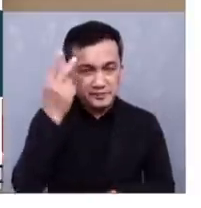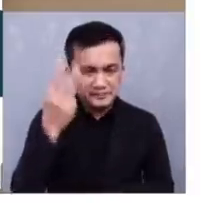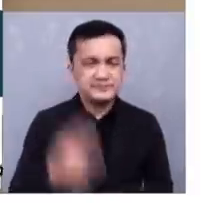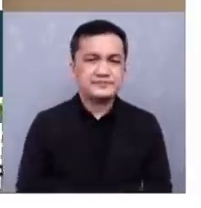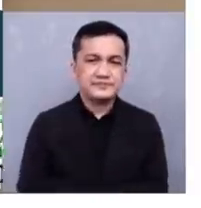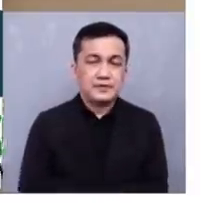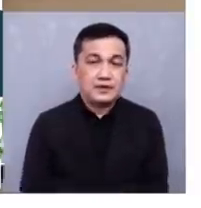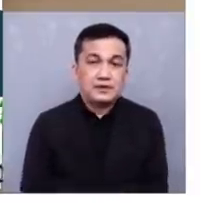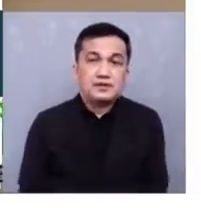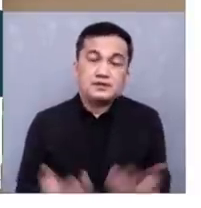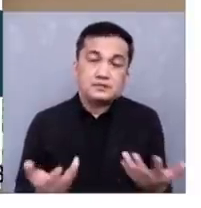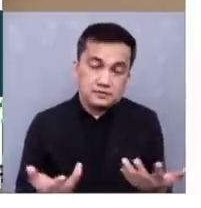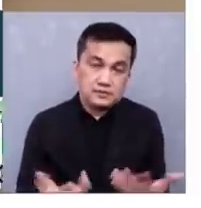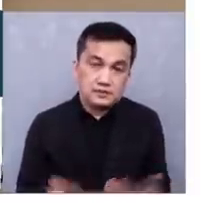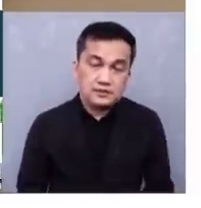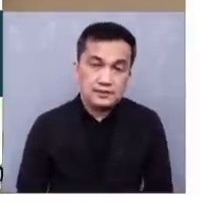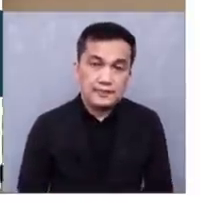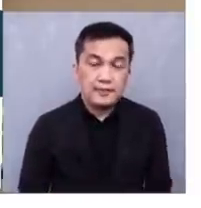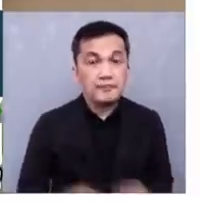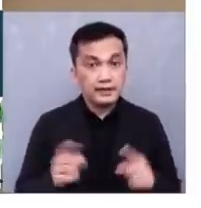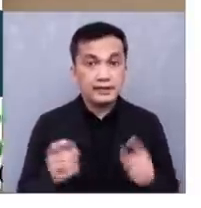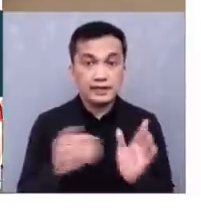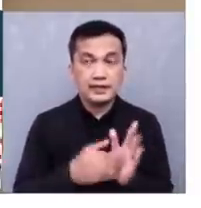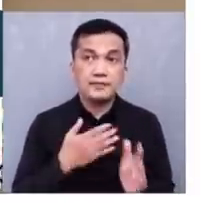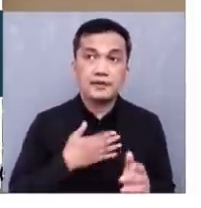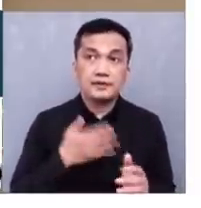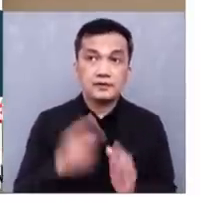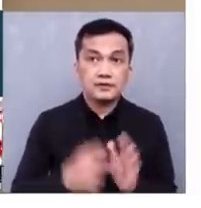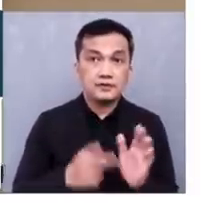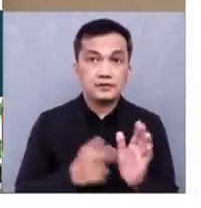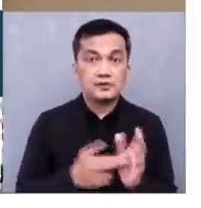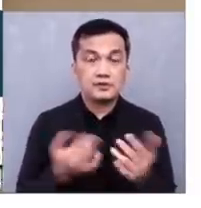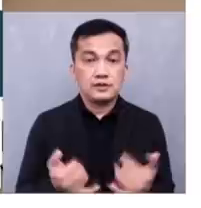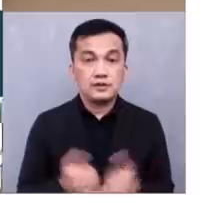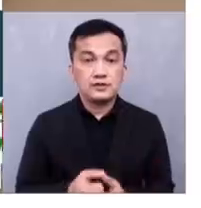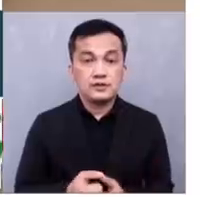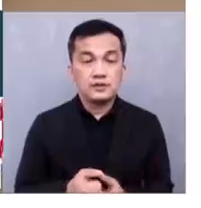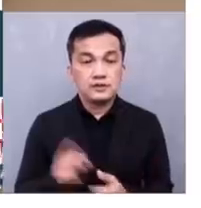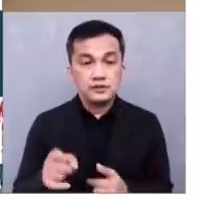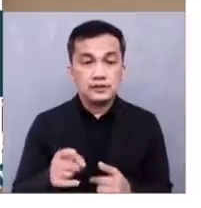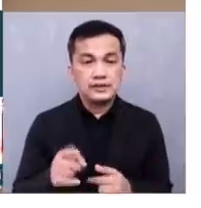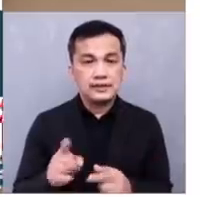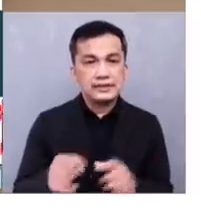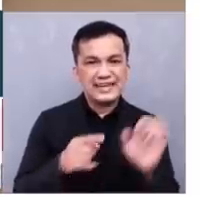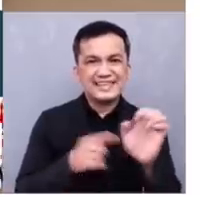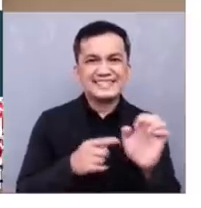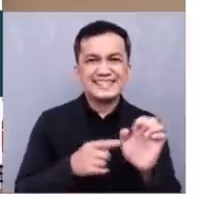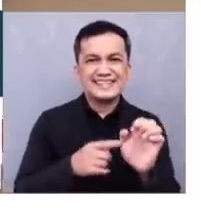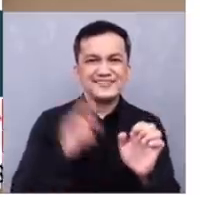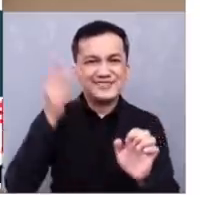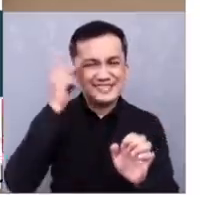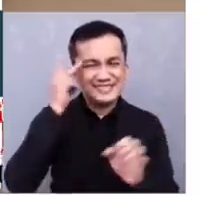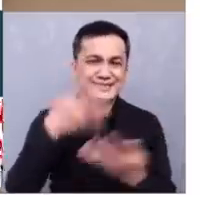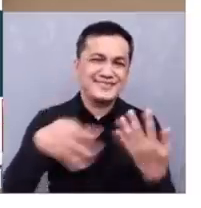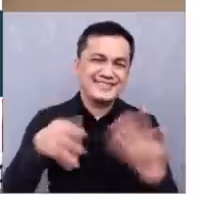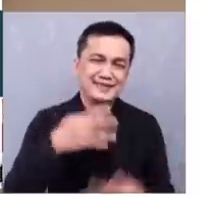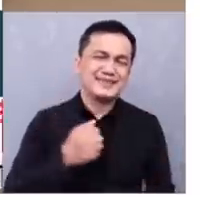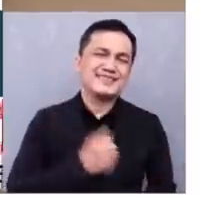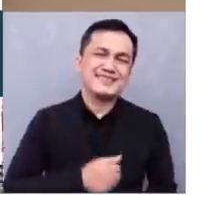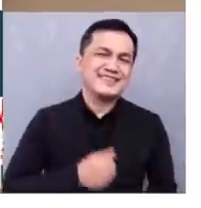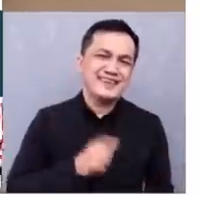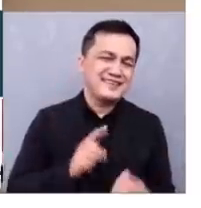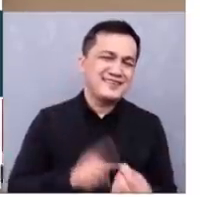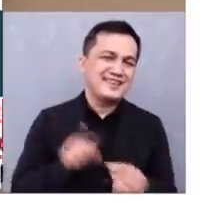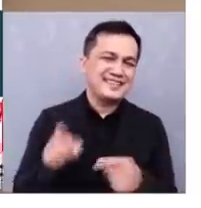So, but again, my role at this stage is DS for political affairs. Sorry about that.